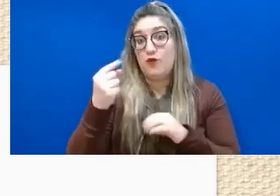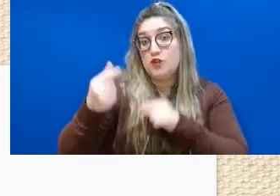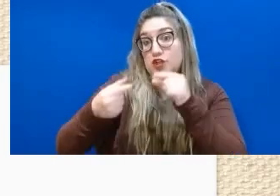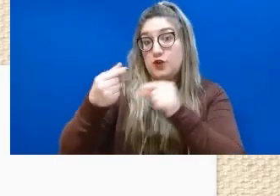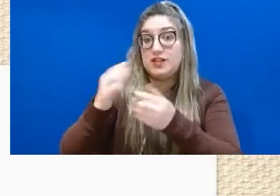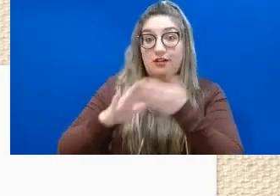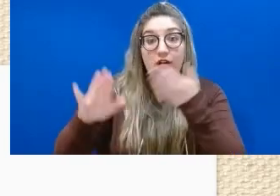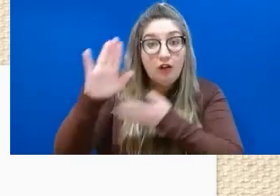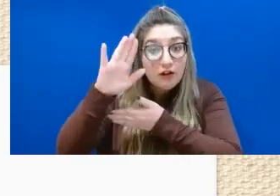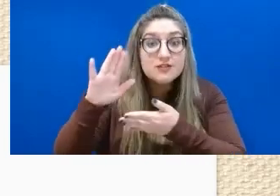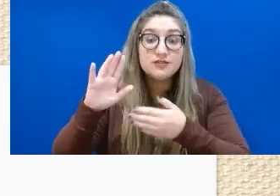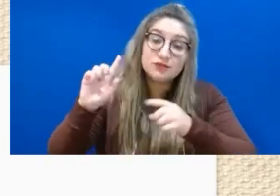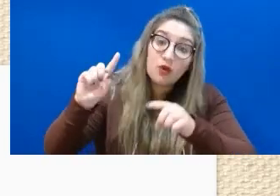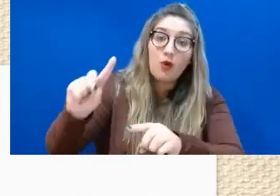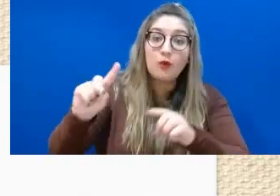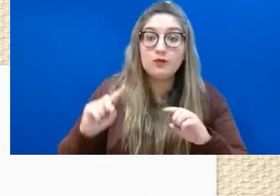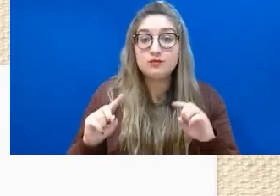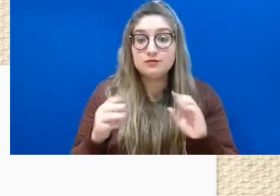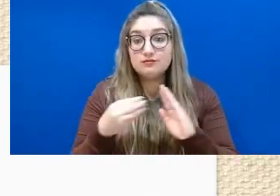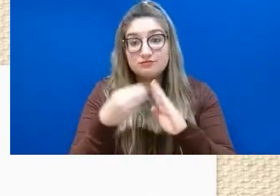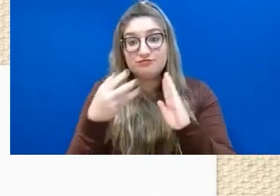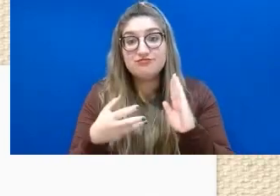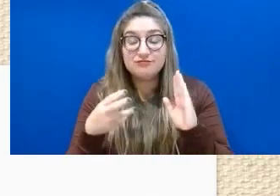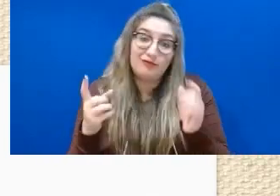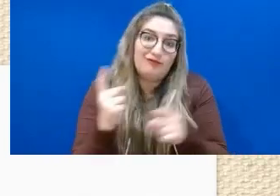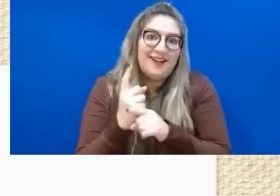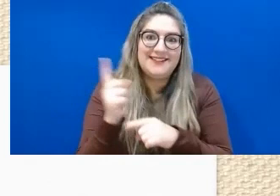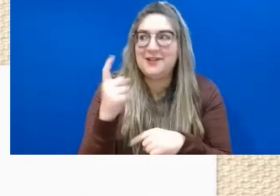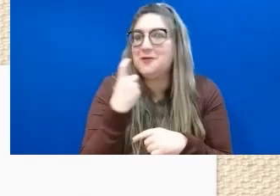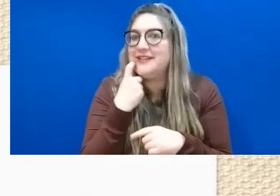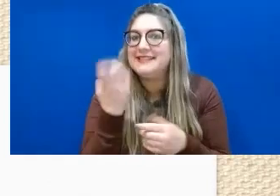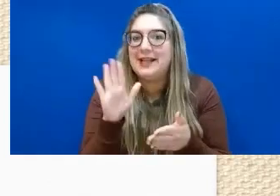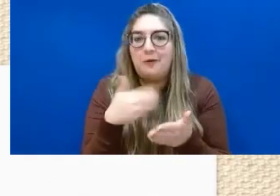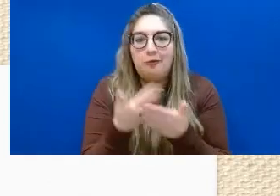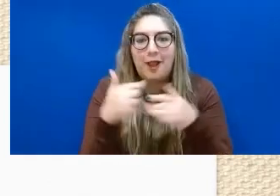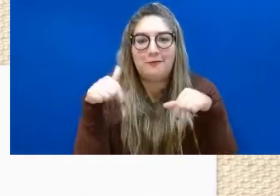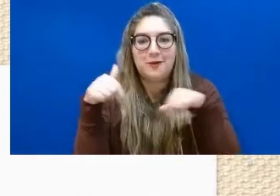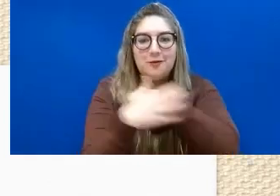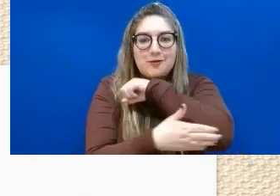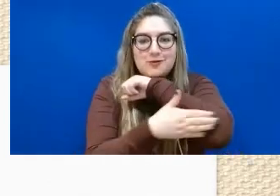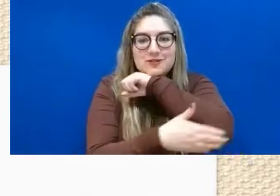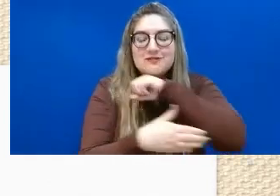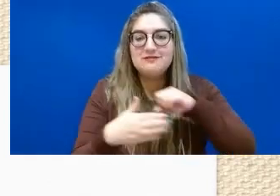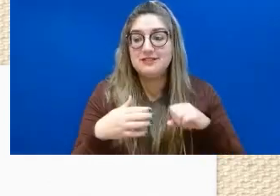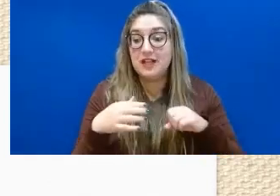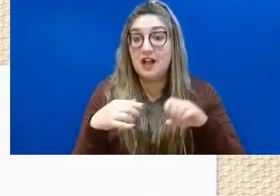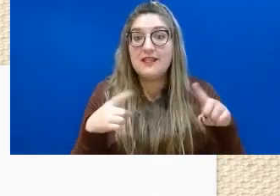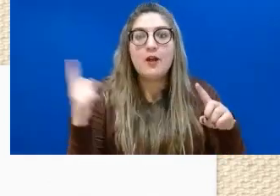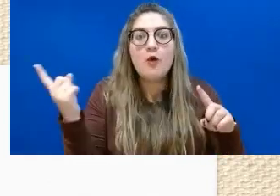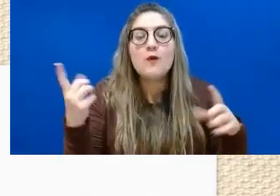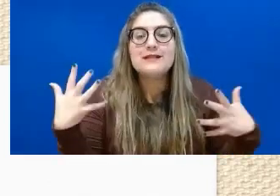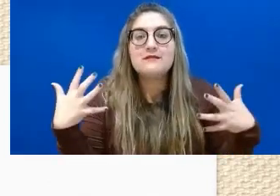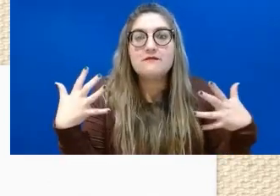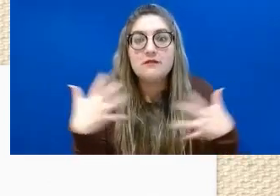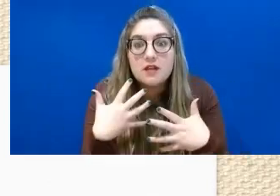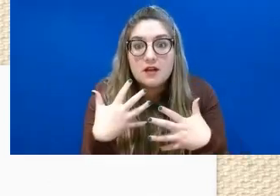First generation college student, of course, because they just barely came to the United States. Constant fear. Constant fear. Someone said over here, fear.